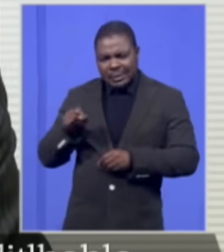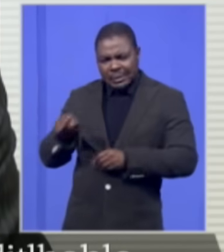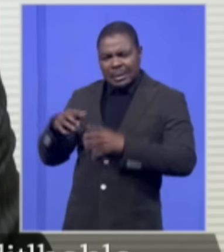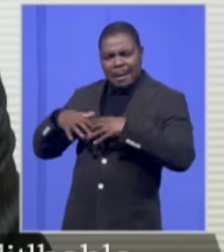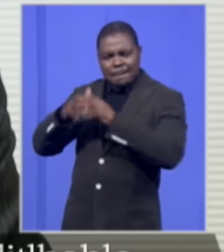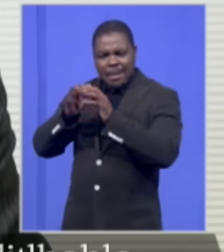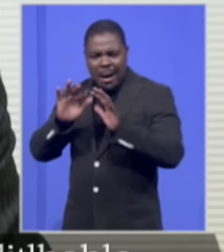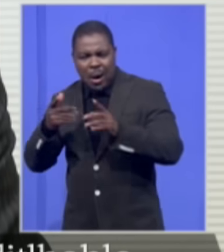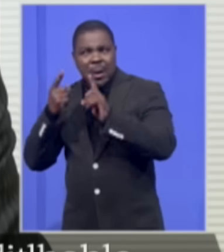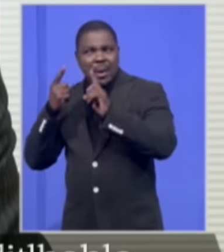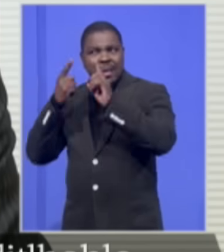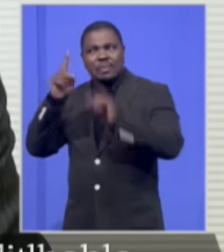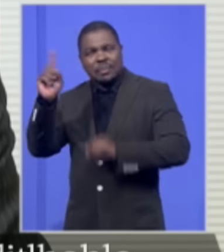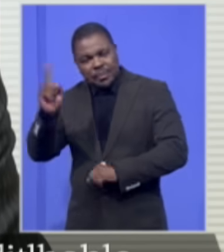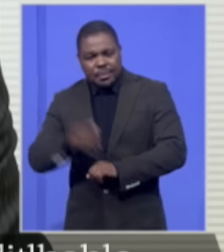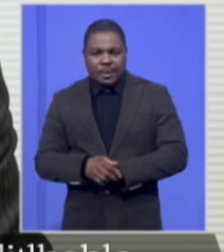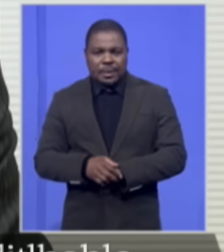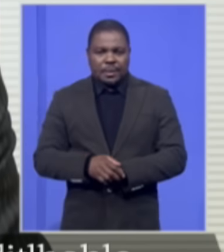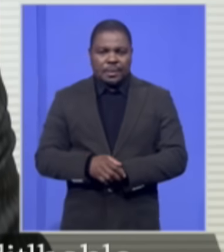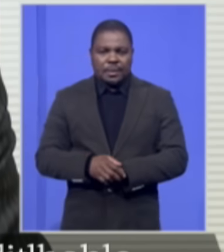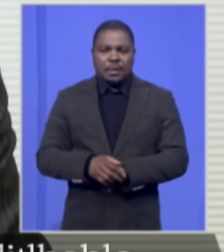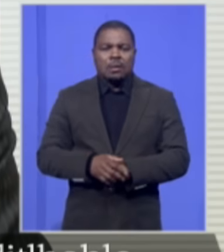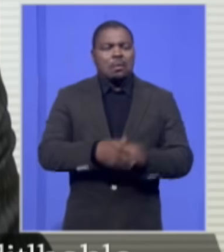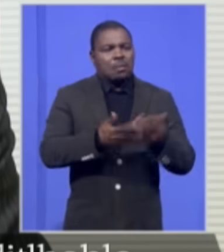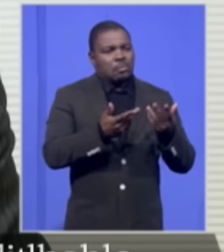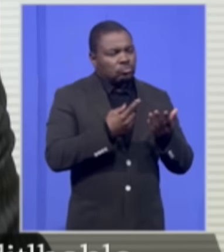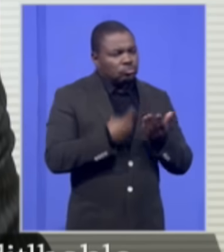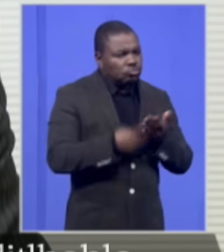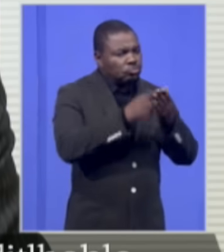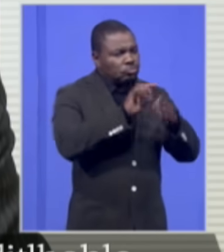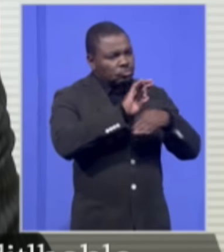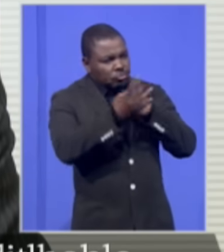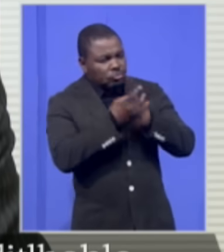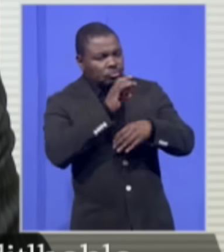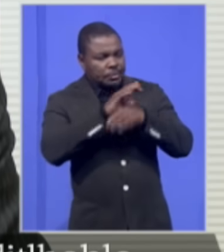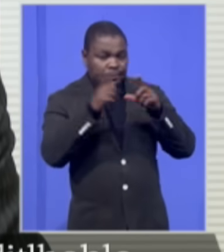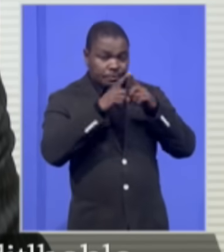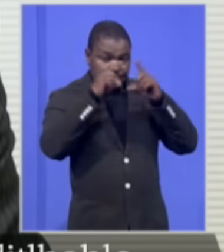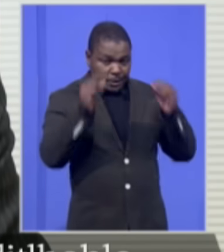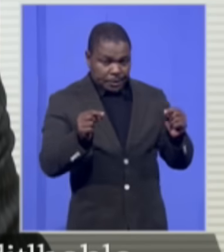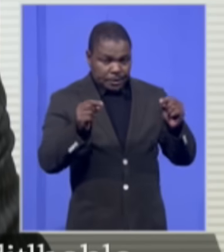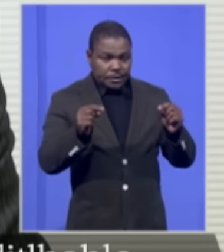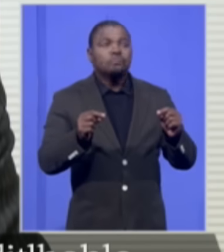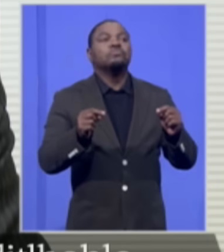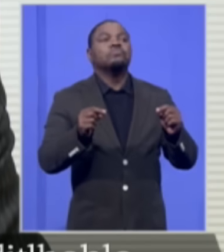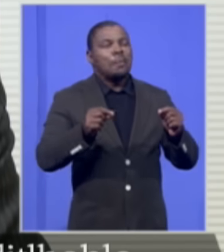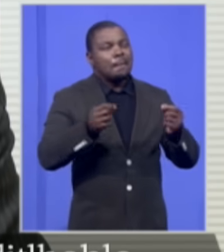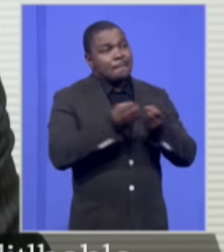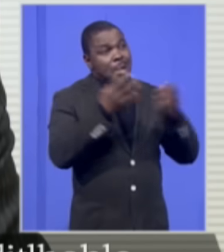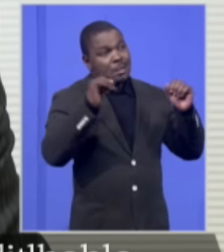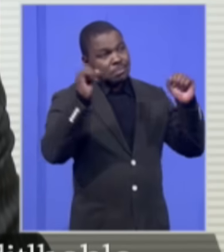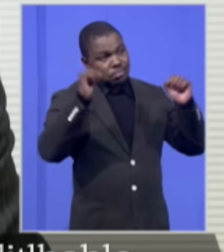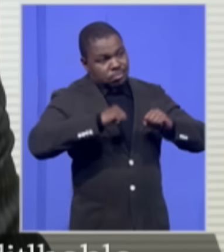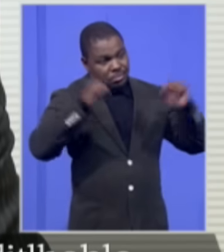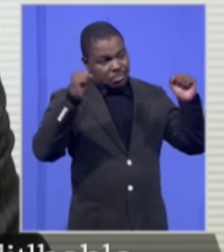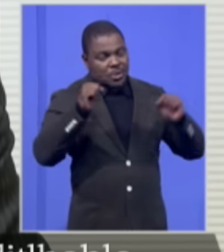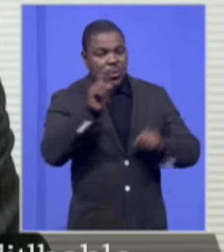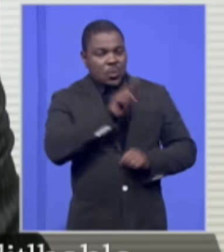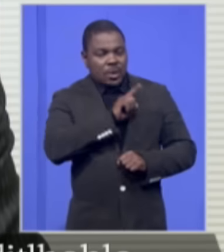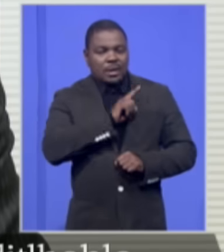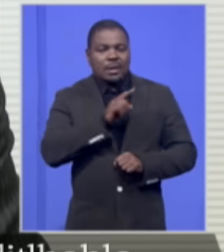National Dialogue. In the wake of these consultations, there is broad agreement that given the challenges